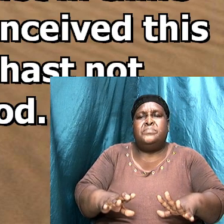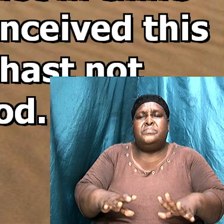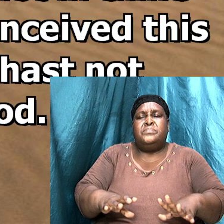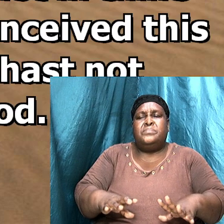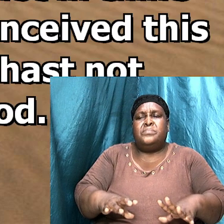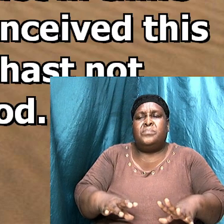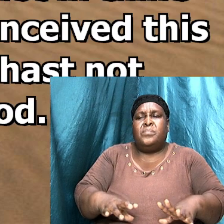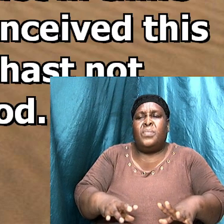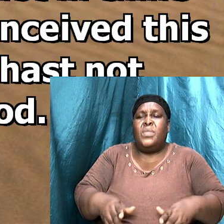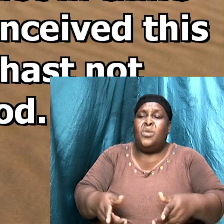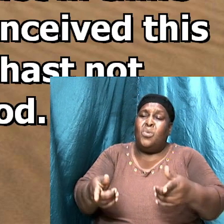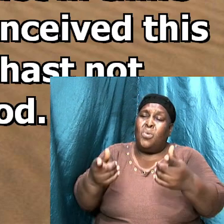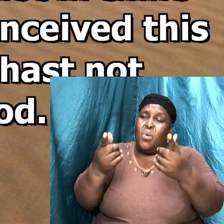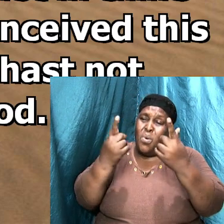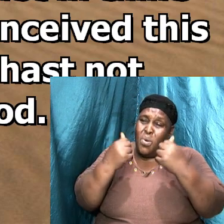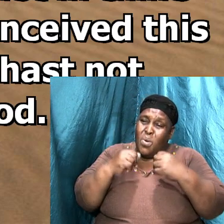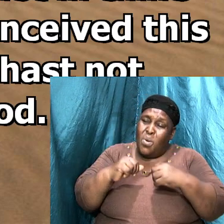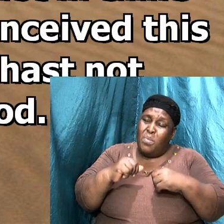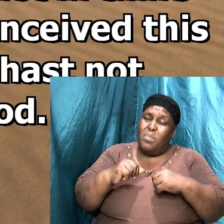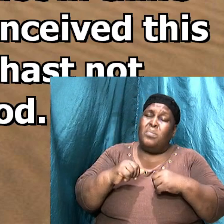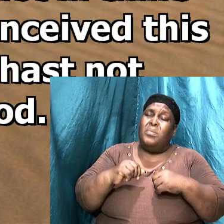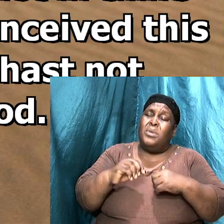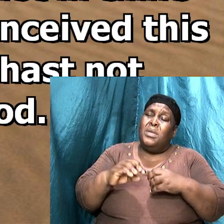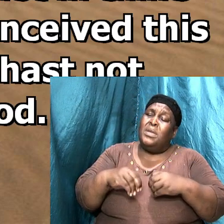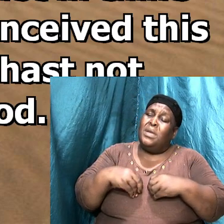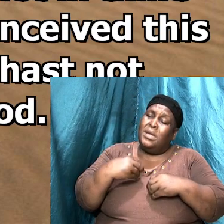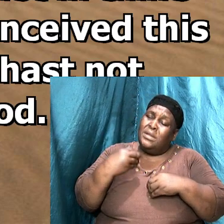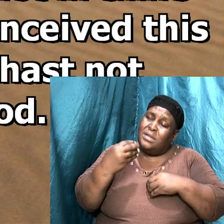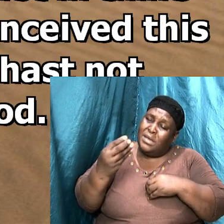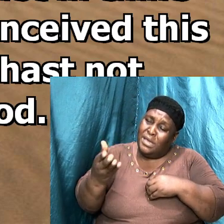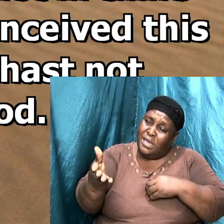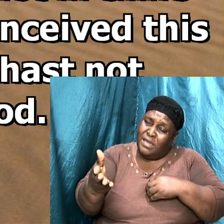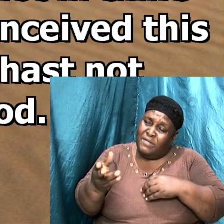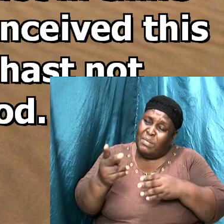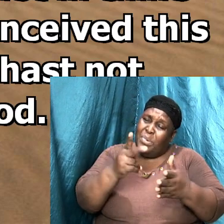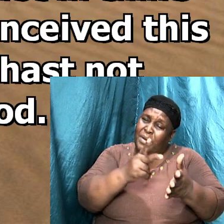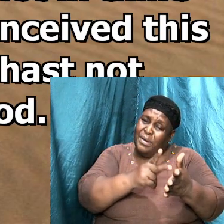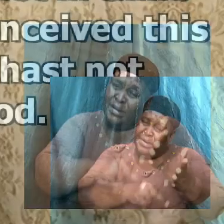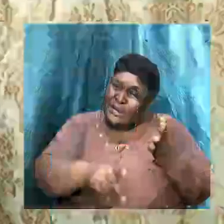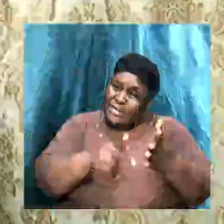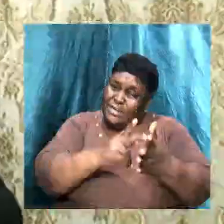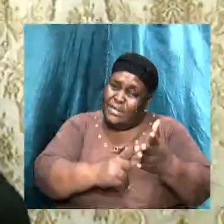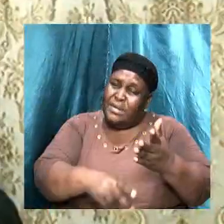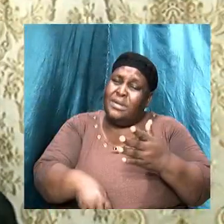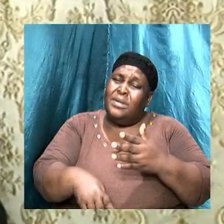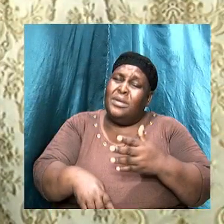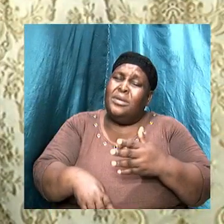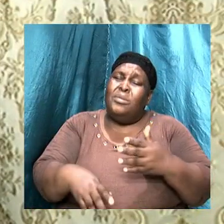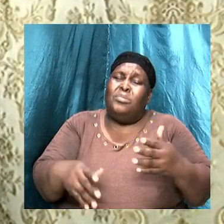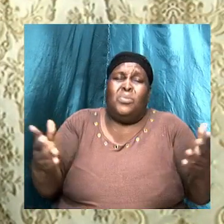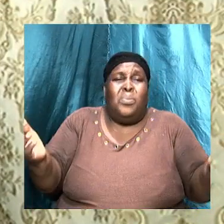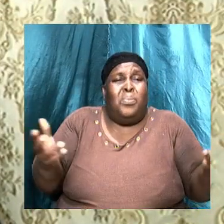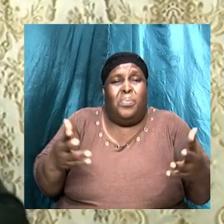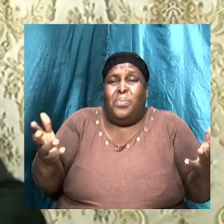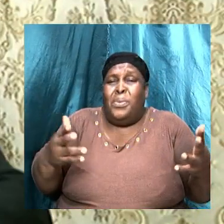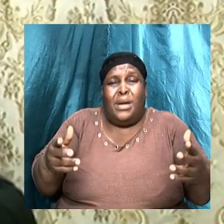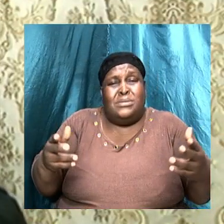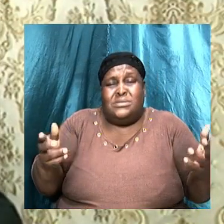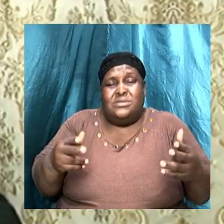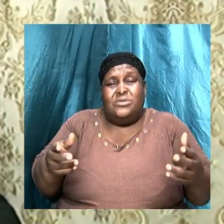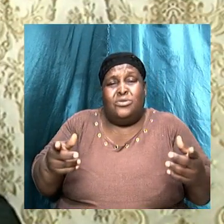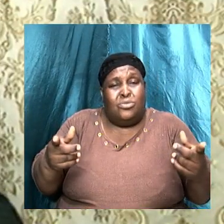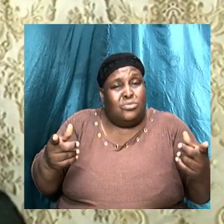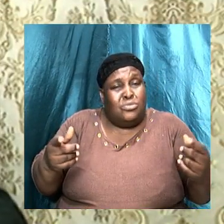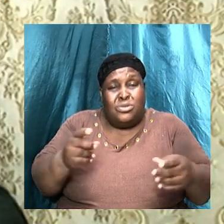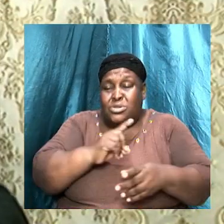came and they gave a portion of it. But what they did was to say,